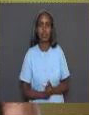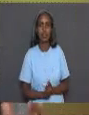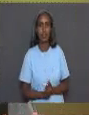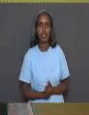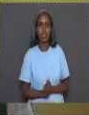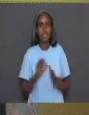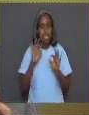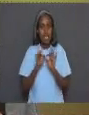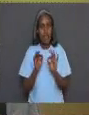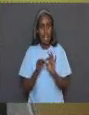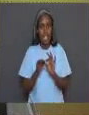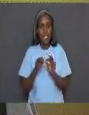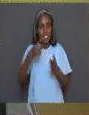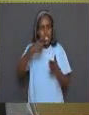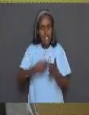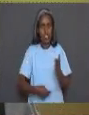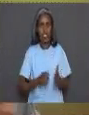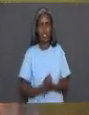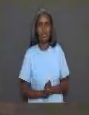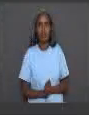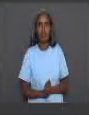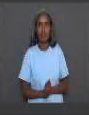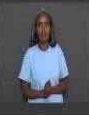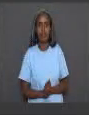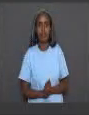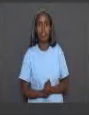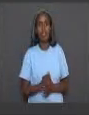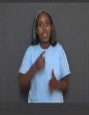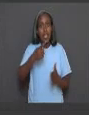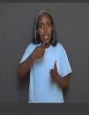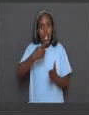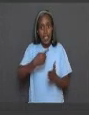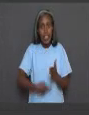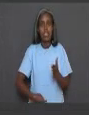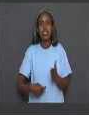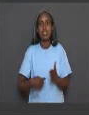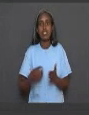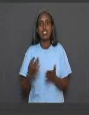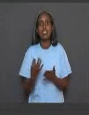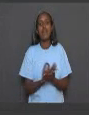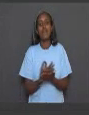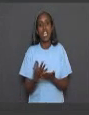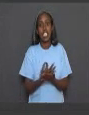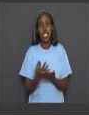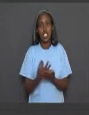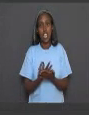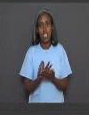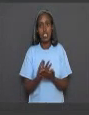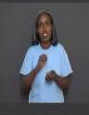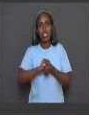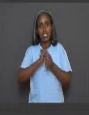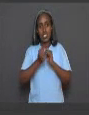by defining taxation. A tax is a financial